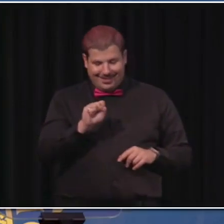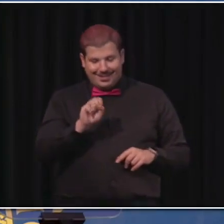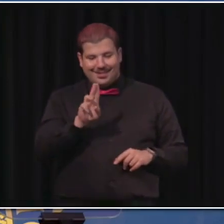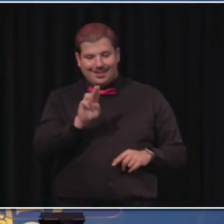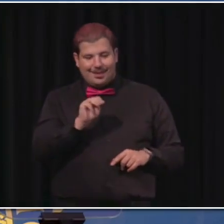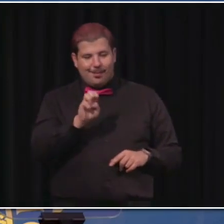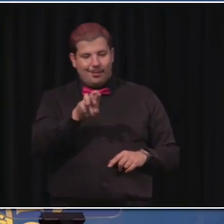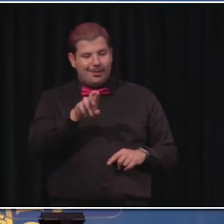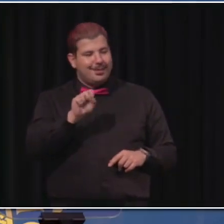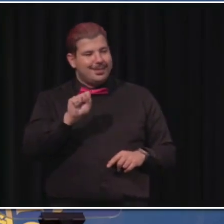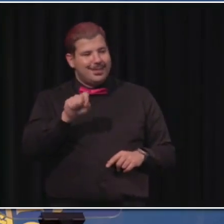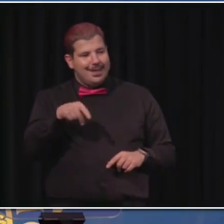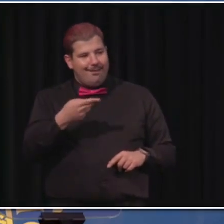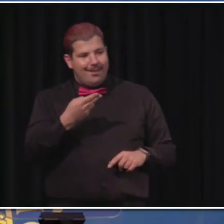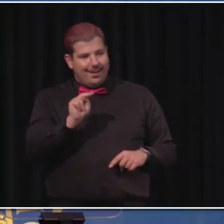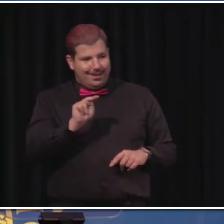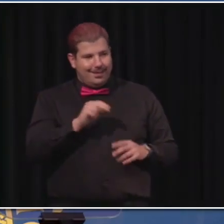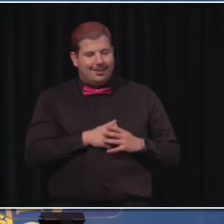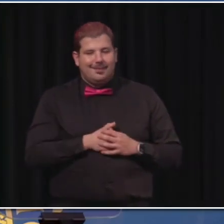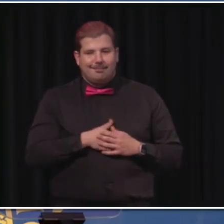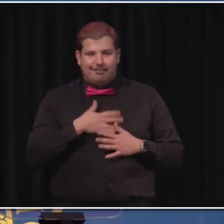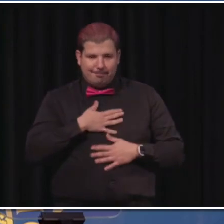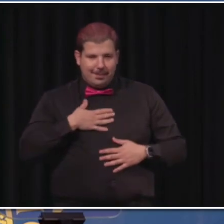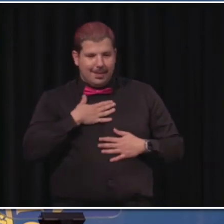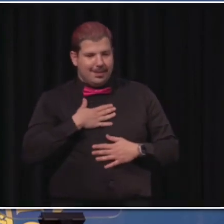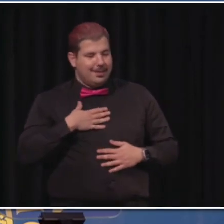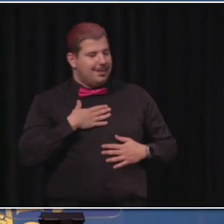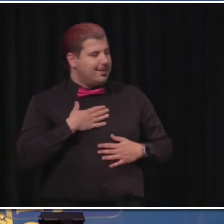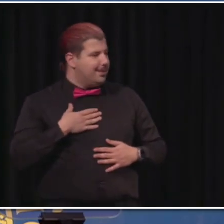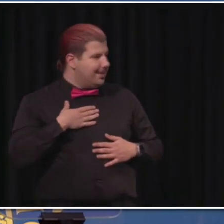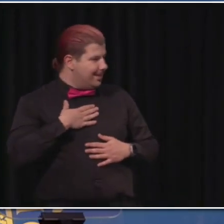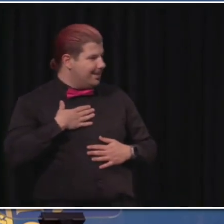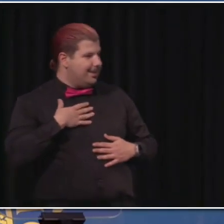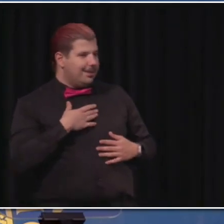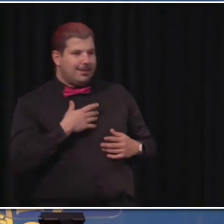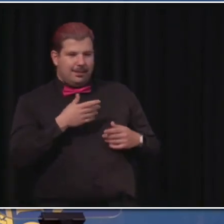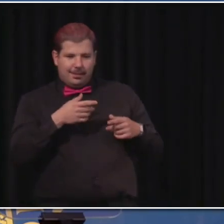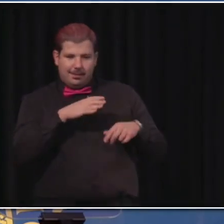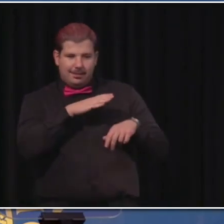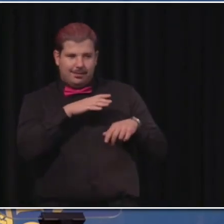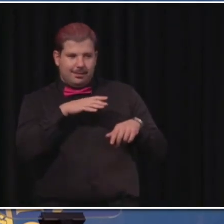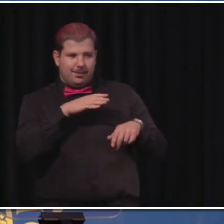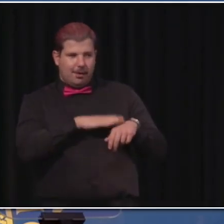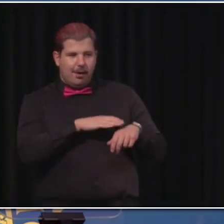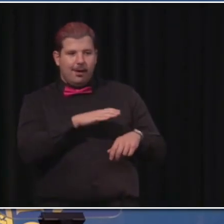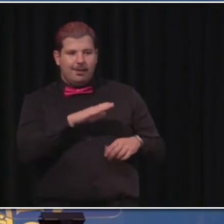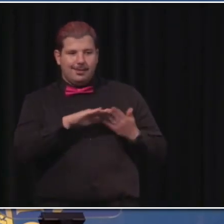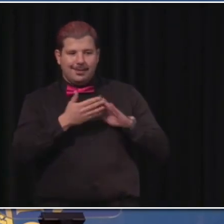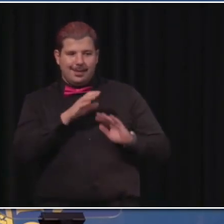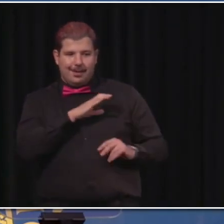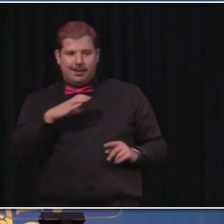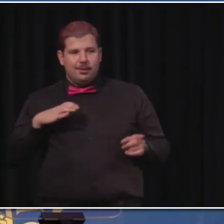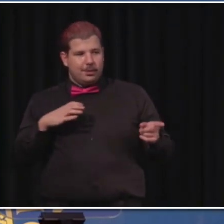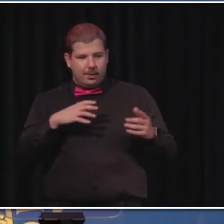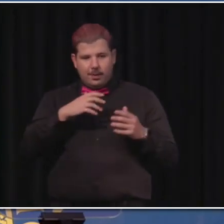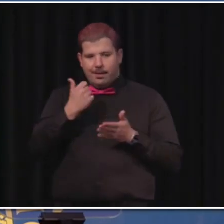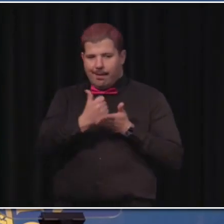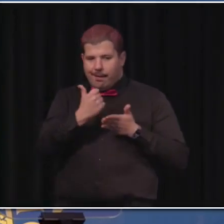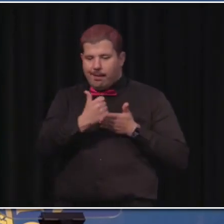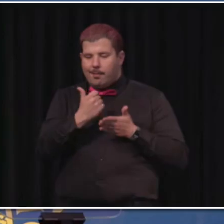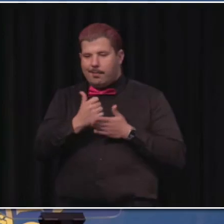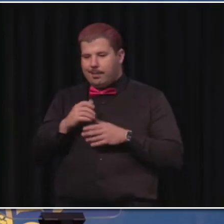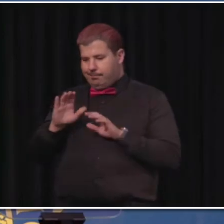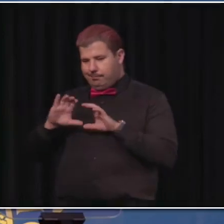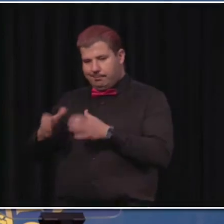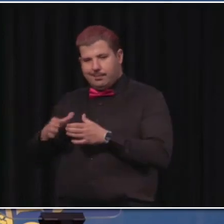you. I tease because when I was on the San Diego City Council, she used to help us in the barrio quite a bit. She was